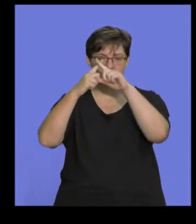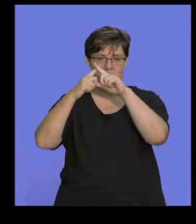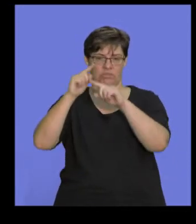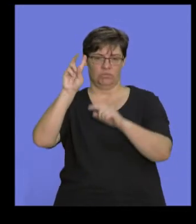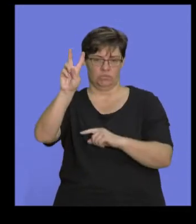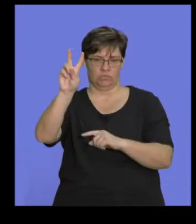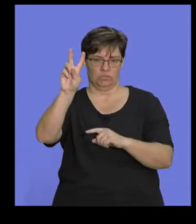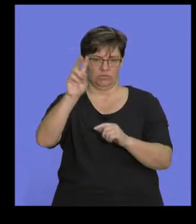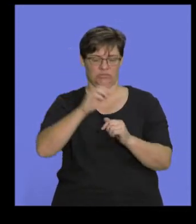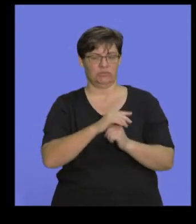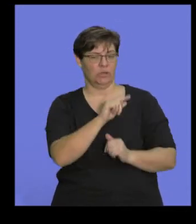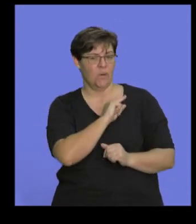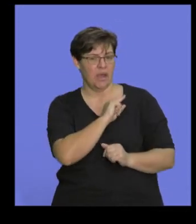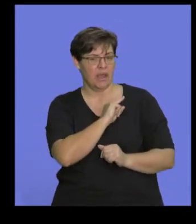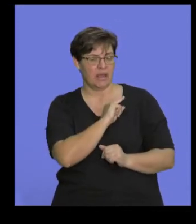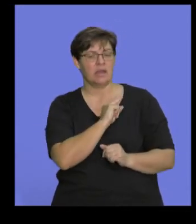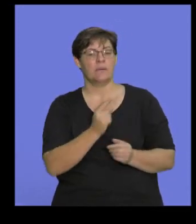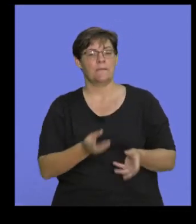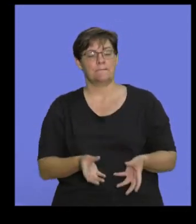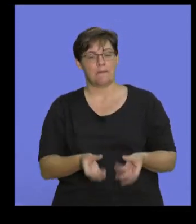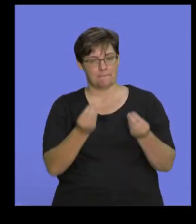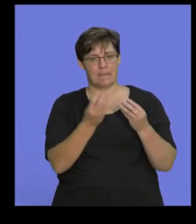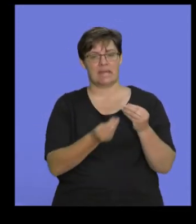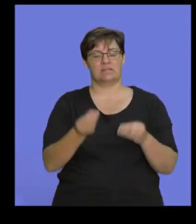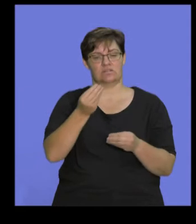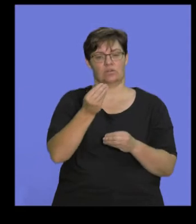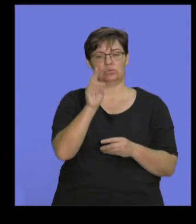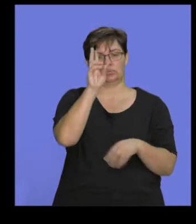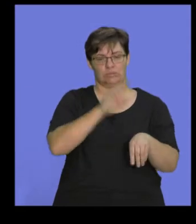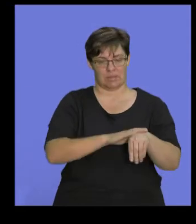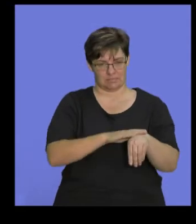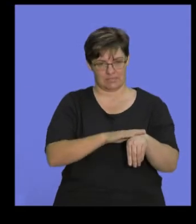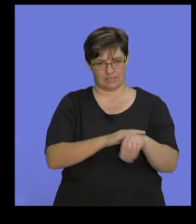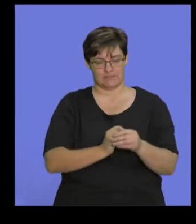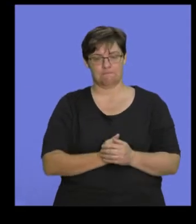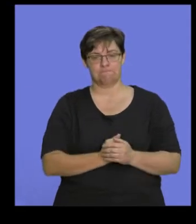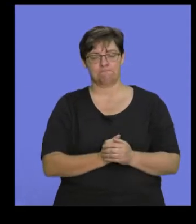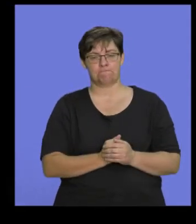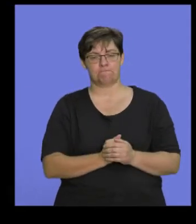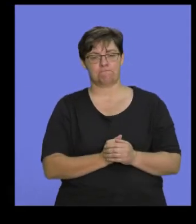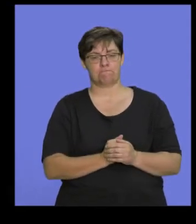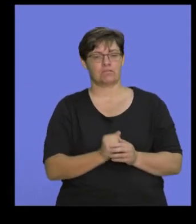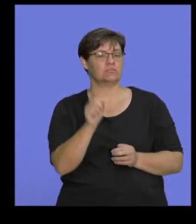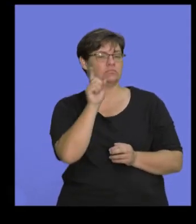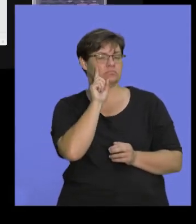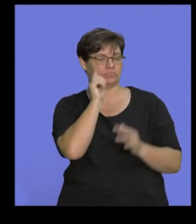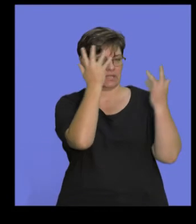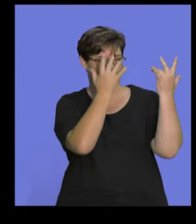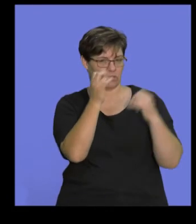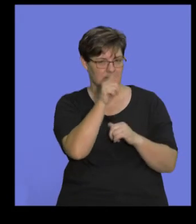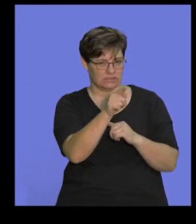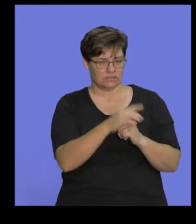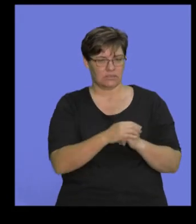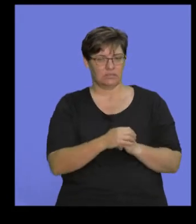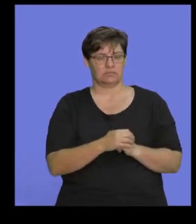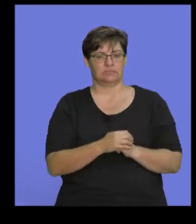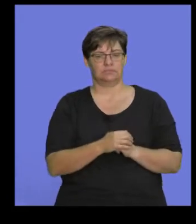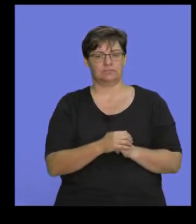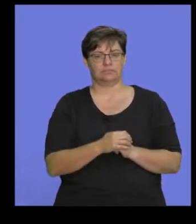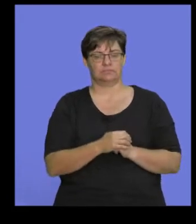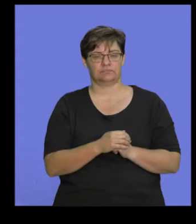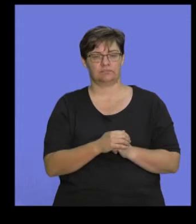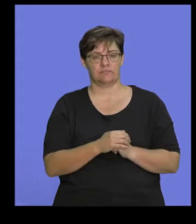by 2. Why? Because you're getting the interest twice in that year. Now let's just calculate this and see exactly what